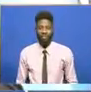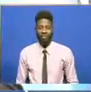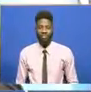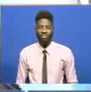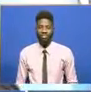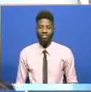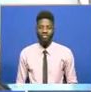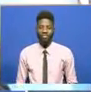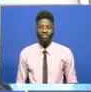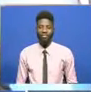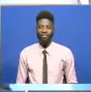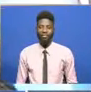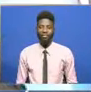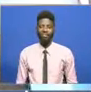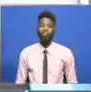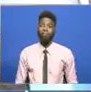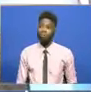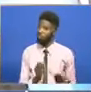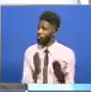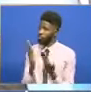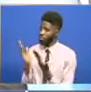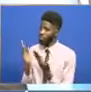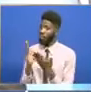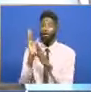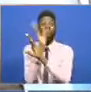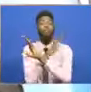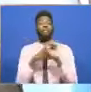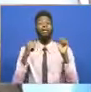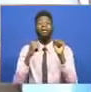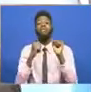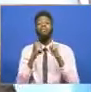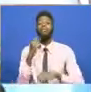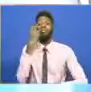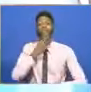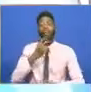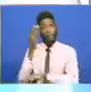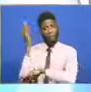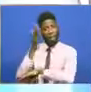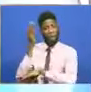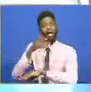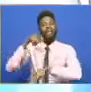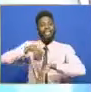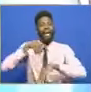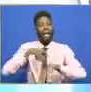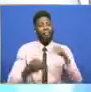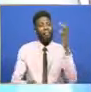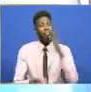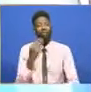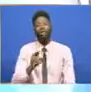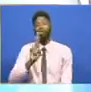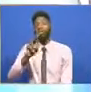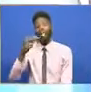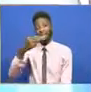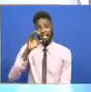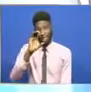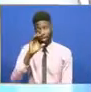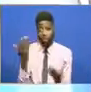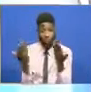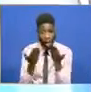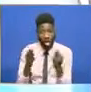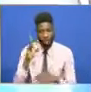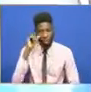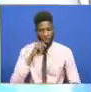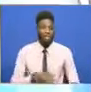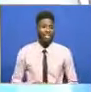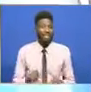sana. Part of the president's speech as he launched the UHC in Mombasa with a clarion call